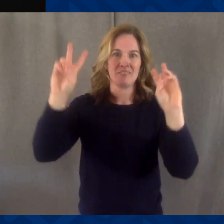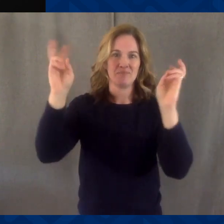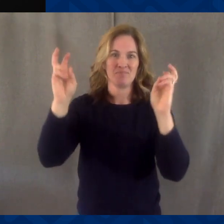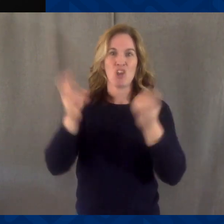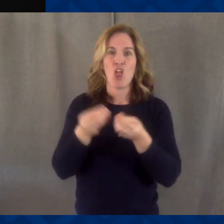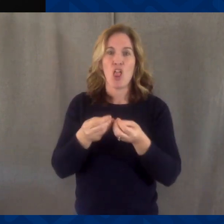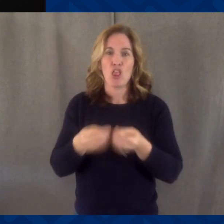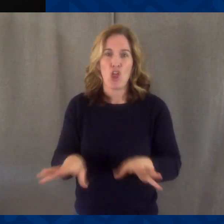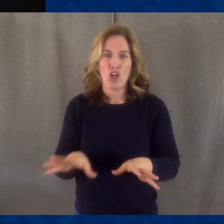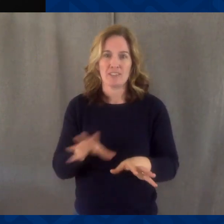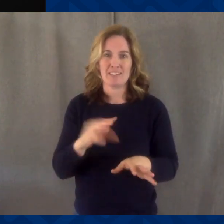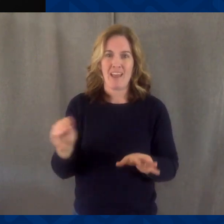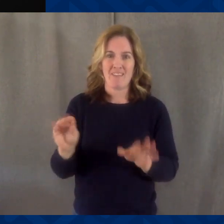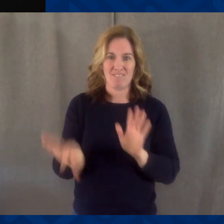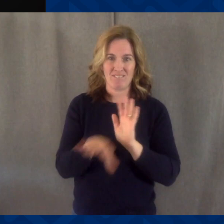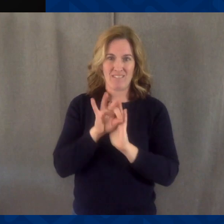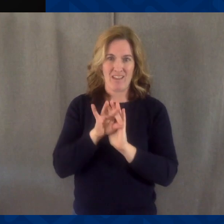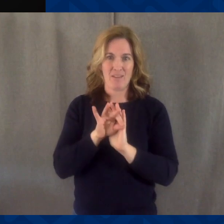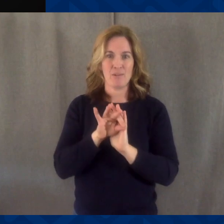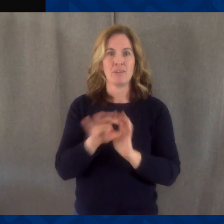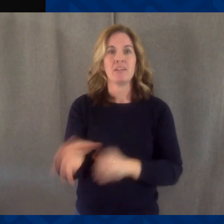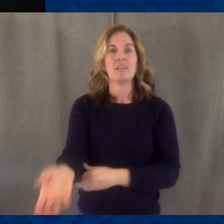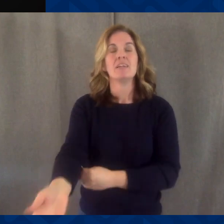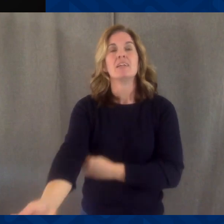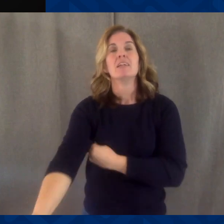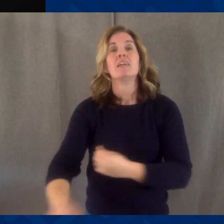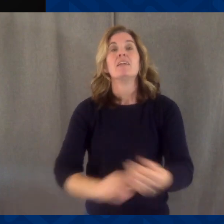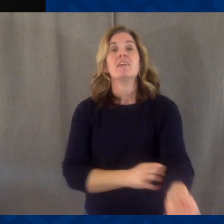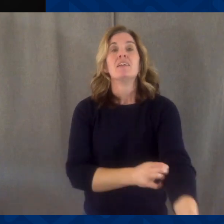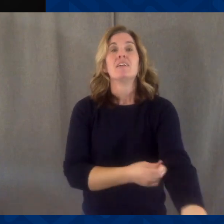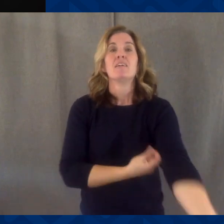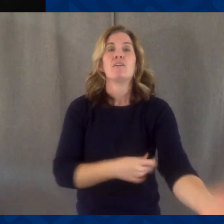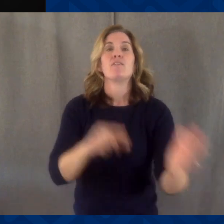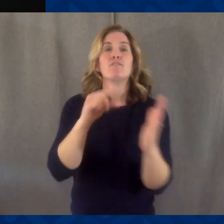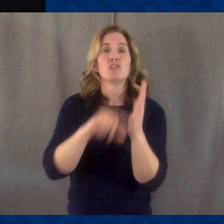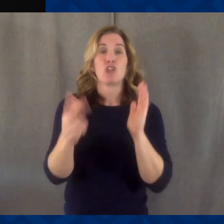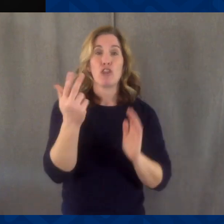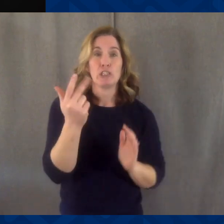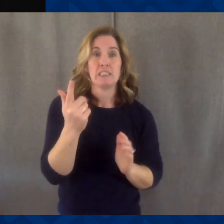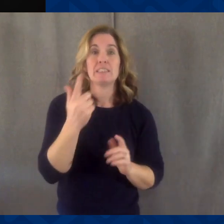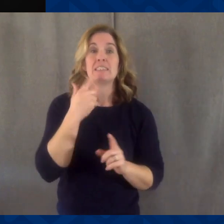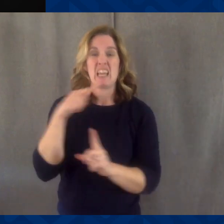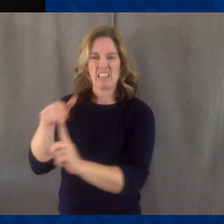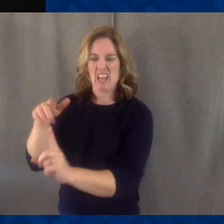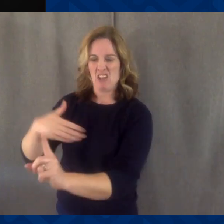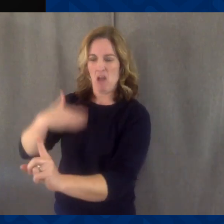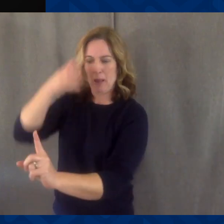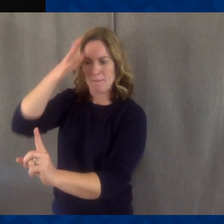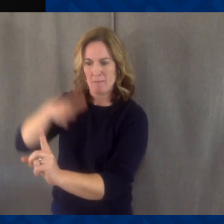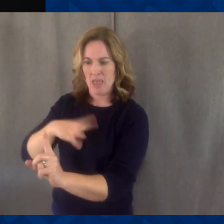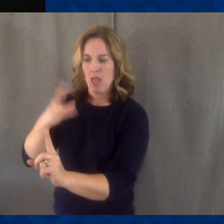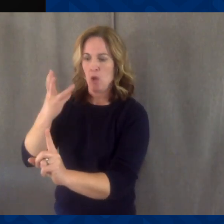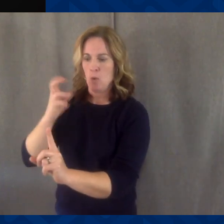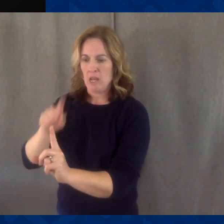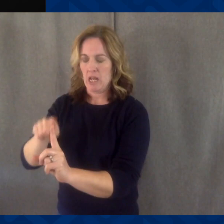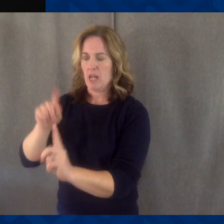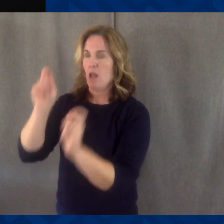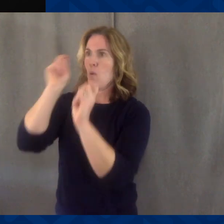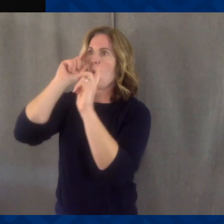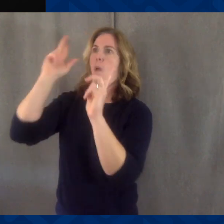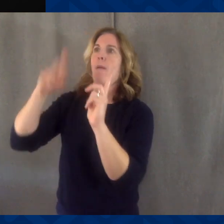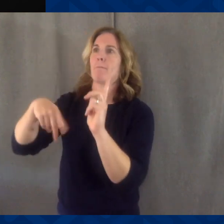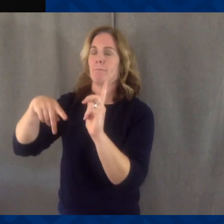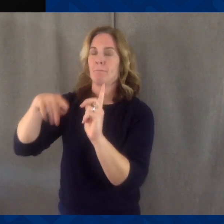Found. Verse 17 says, but when he came to himself, speaking of the young man, when he came to himself. That's